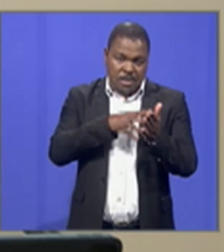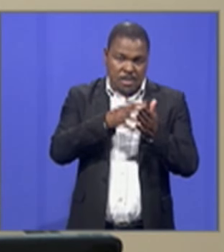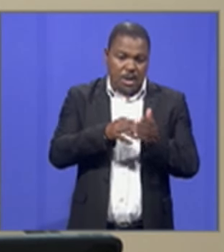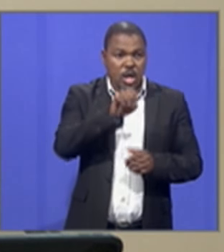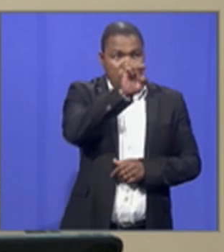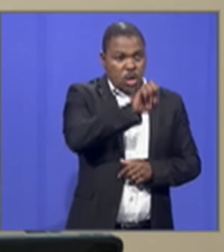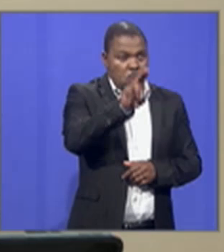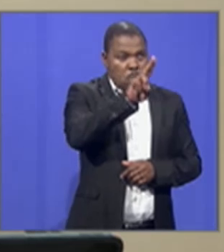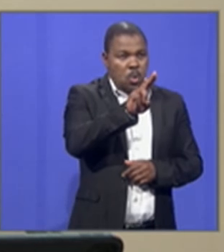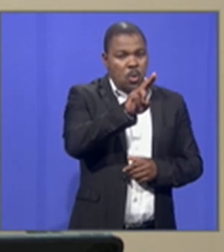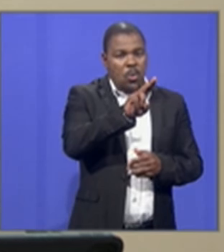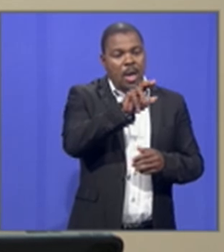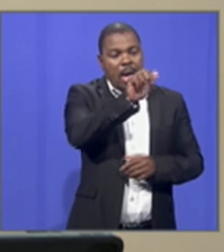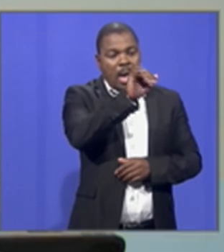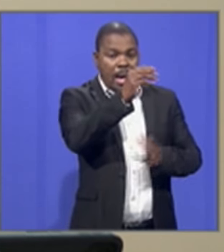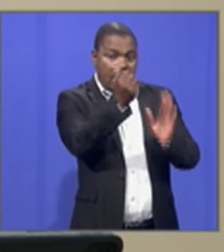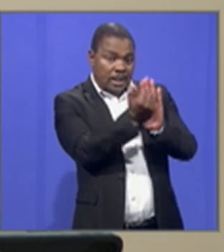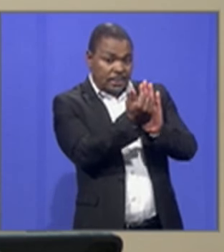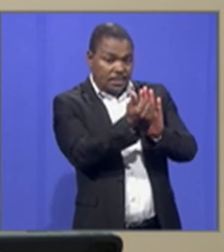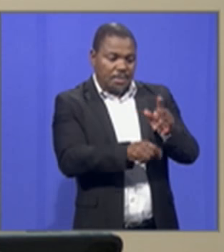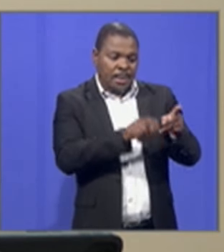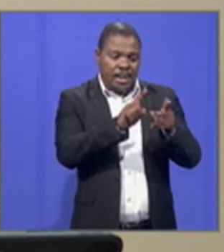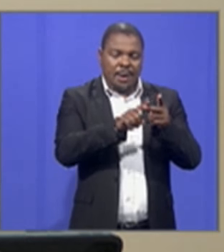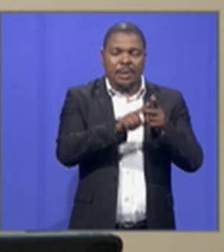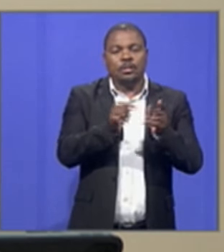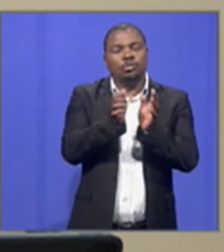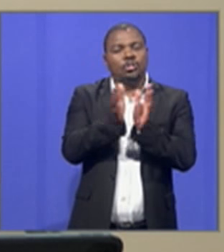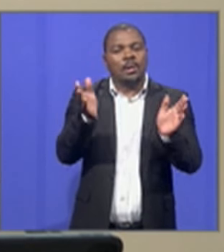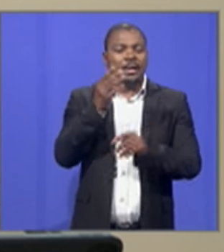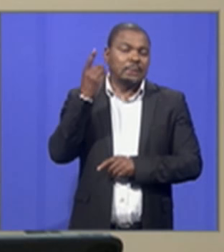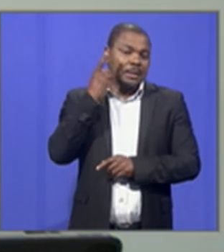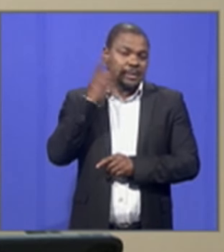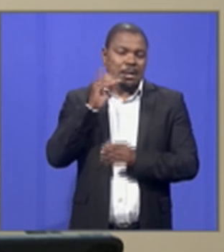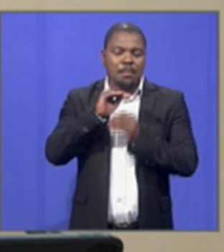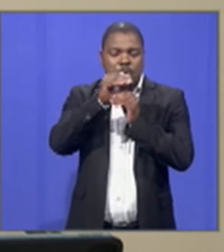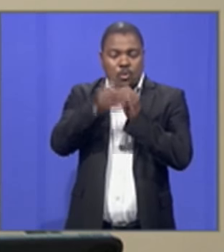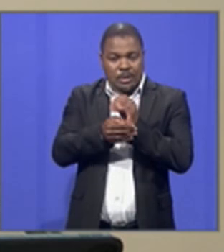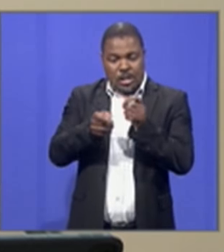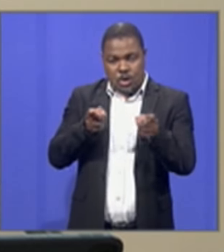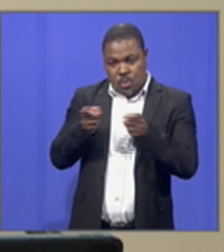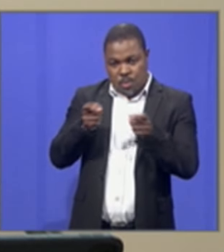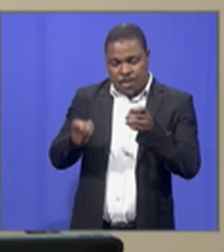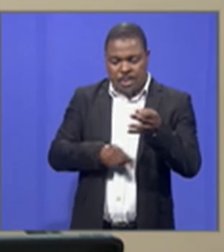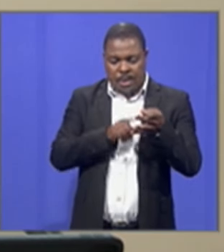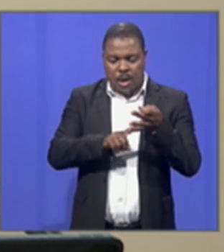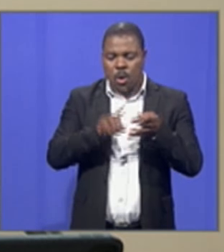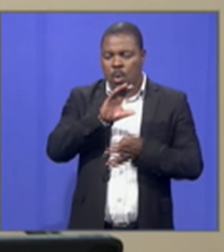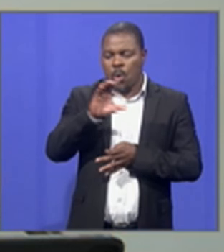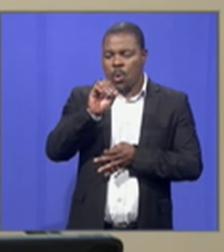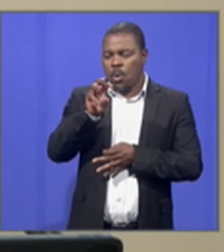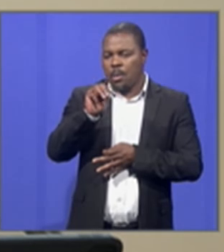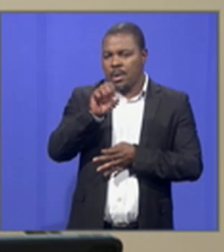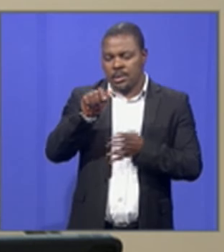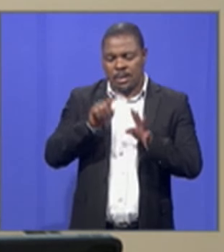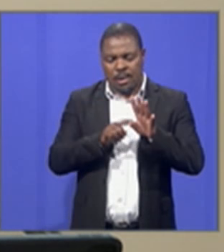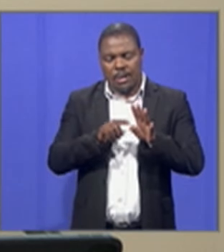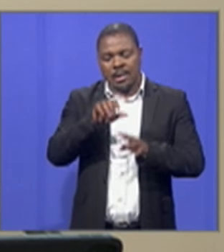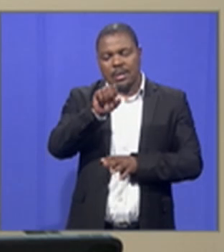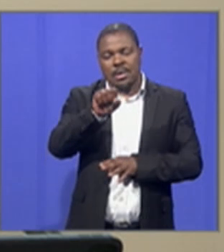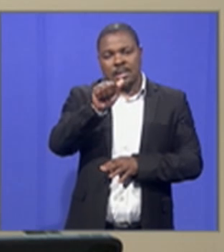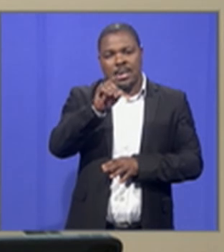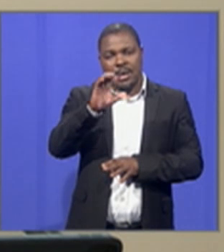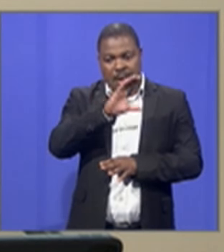Act, and General Data Protection Regulation, and the frameworks of COMESA, SADC,